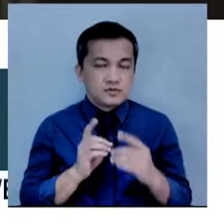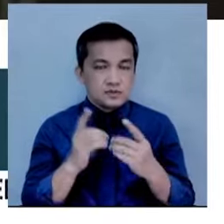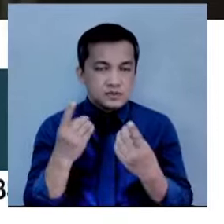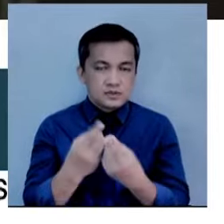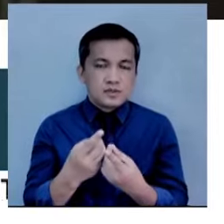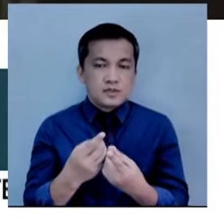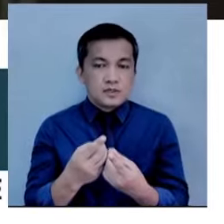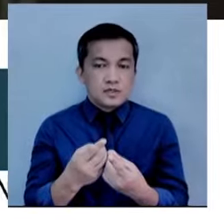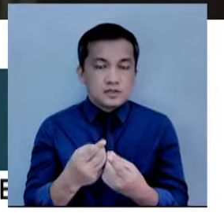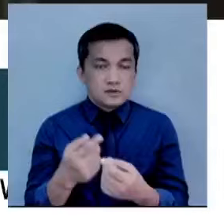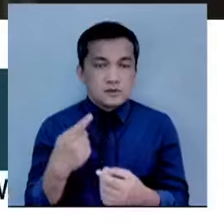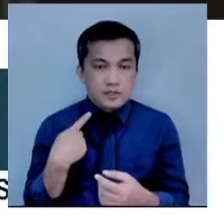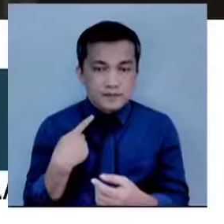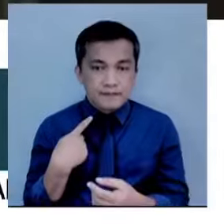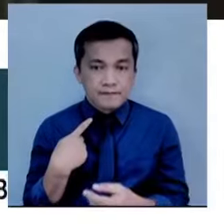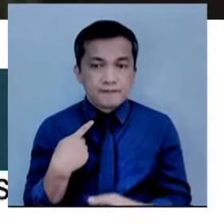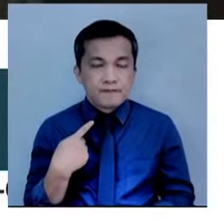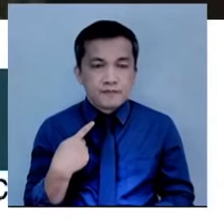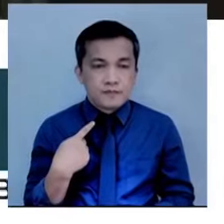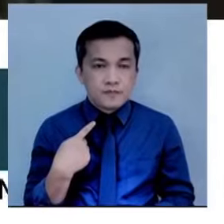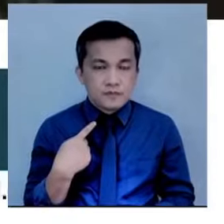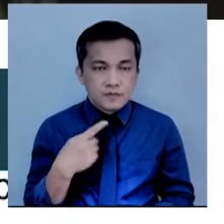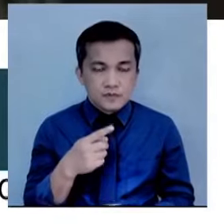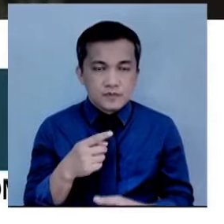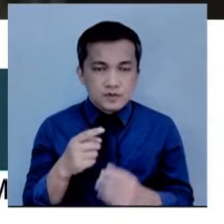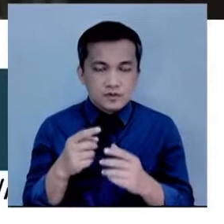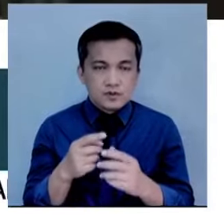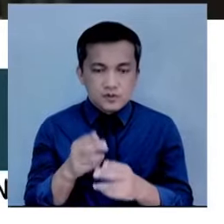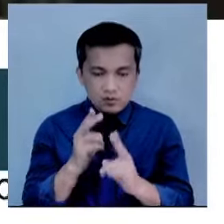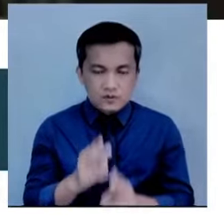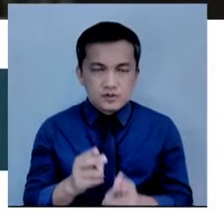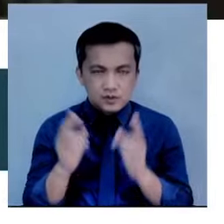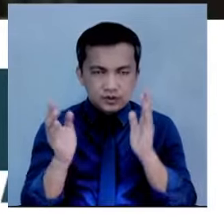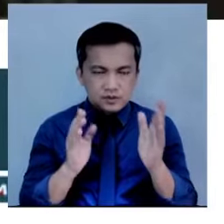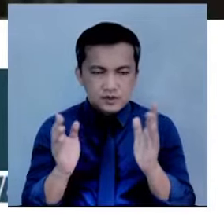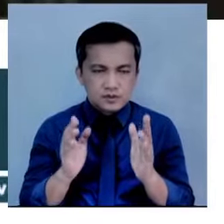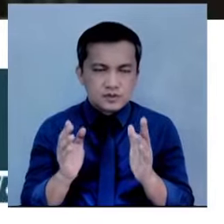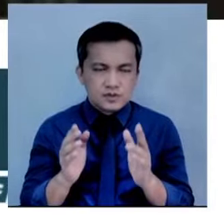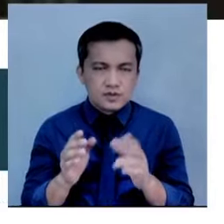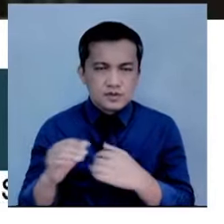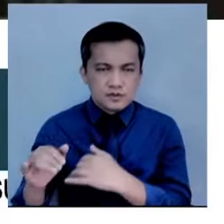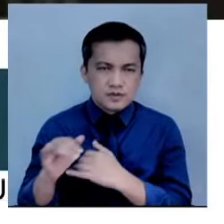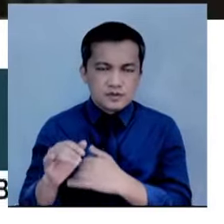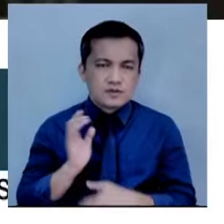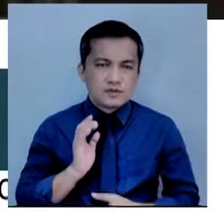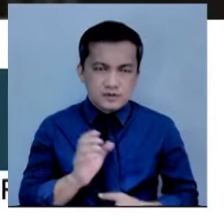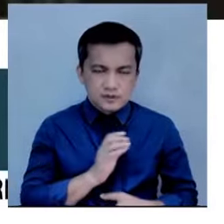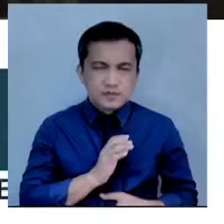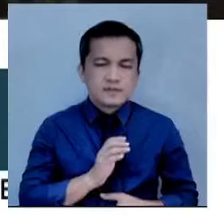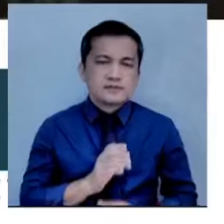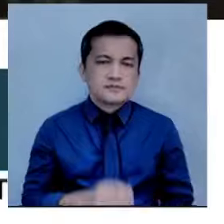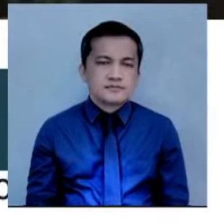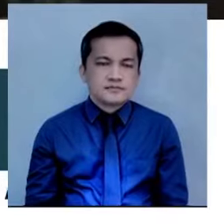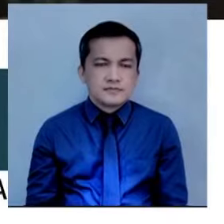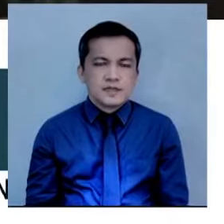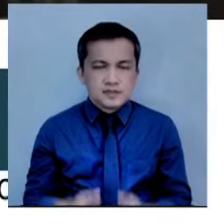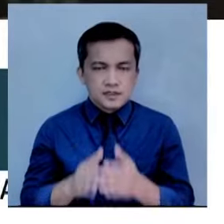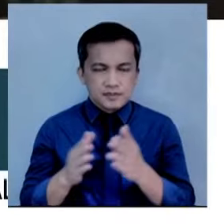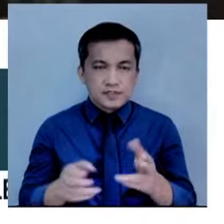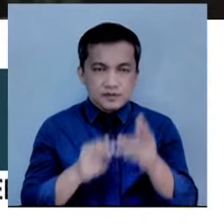have the honor of serving my fellow congressman in the House. Malaking karangalan din yan po. And